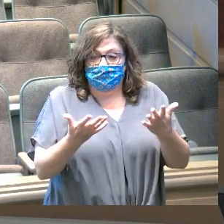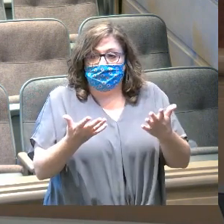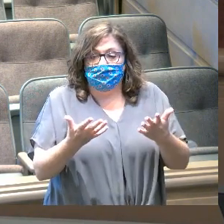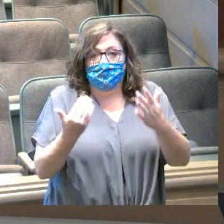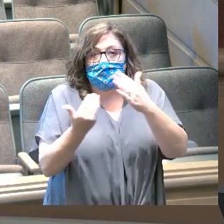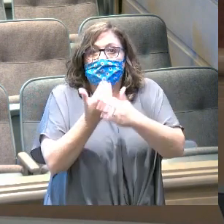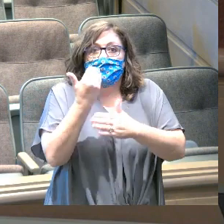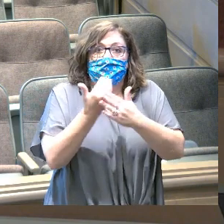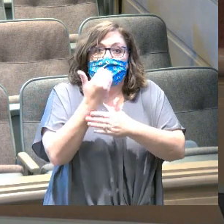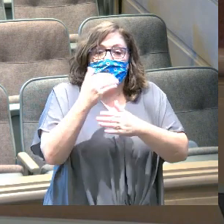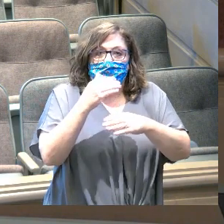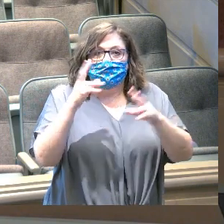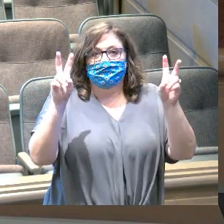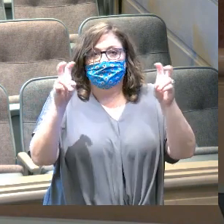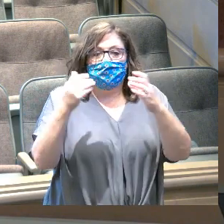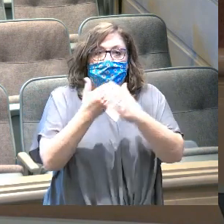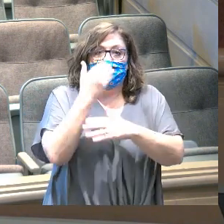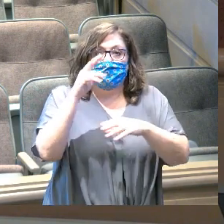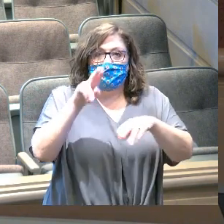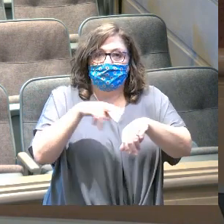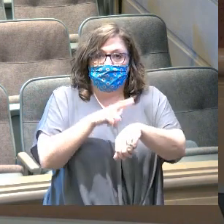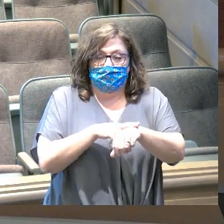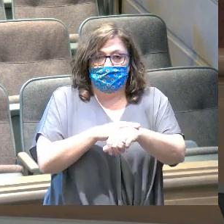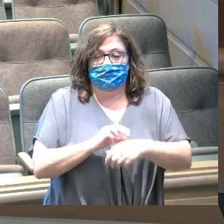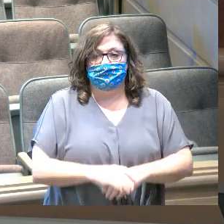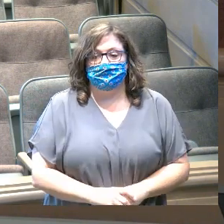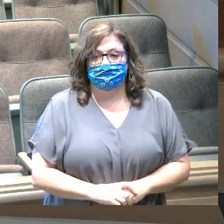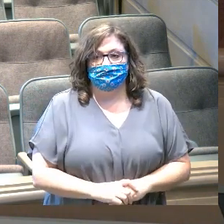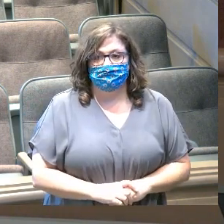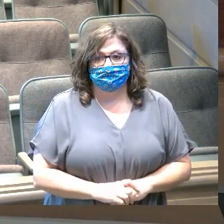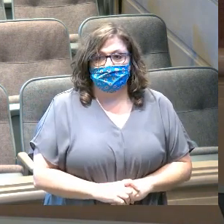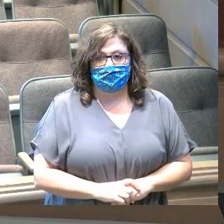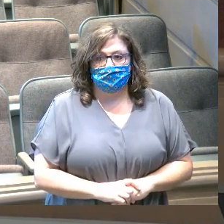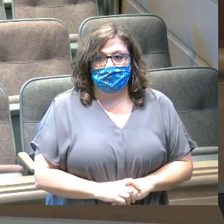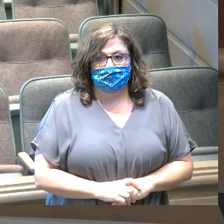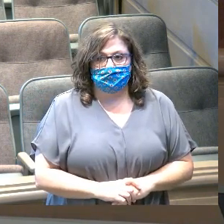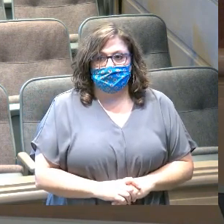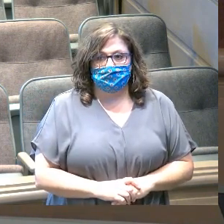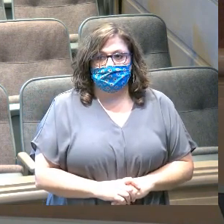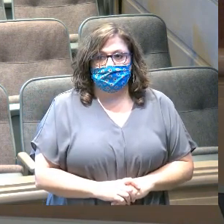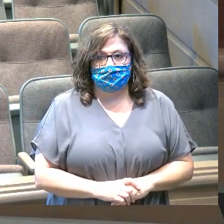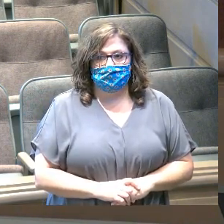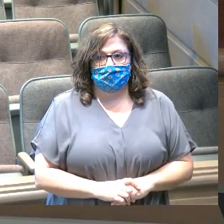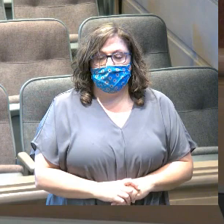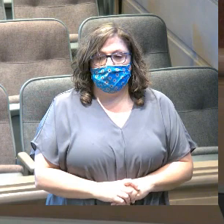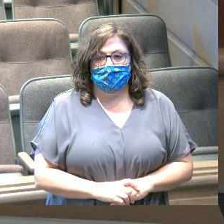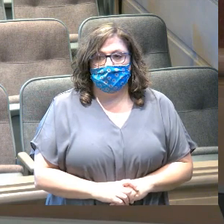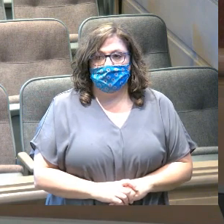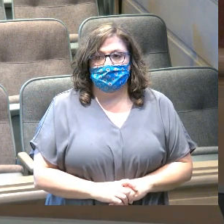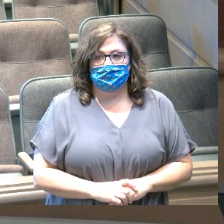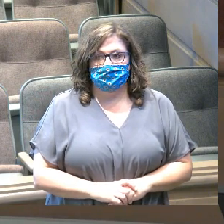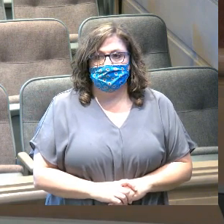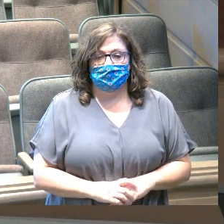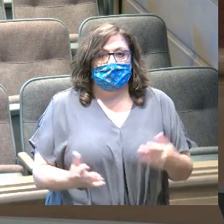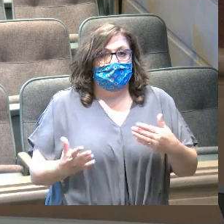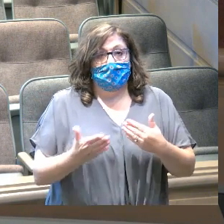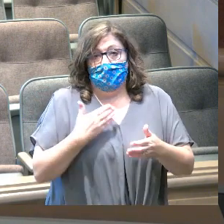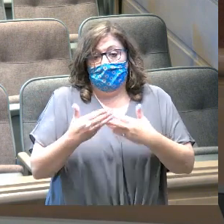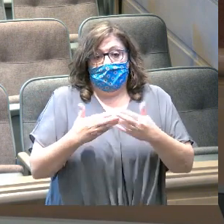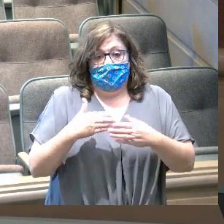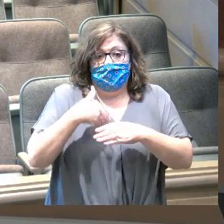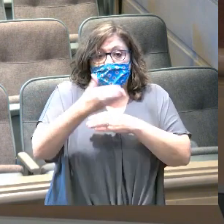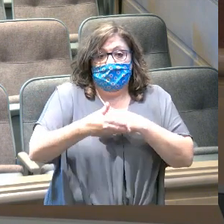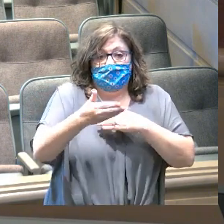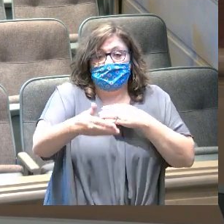the new normal. Well, what this is whatever the next few months hold, we're